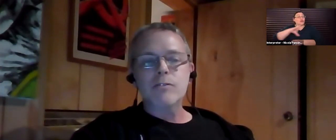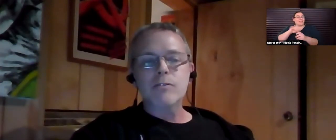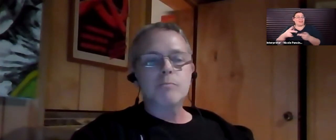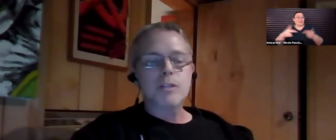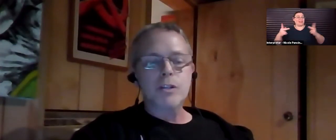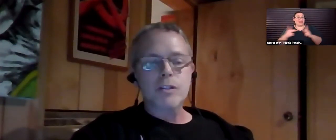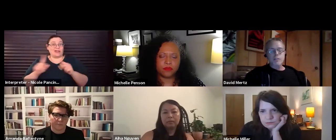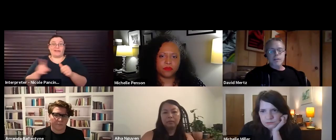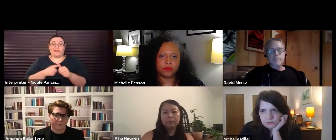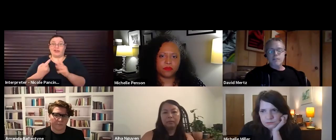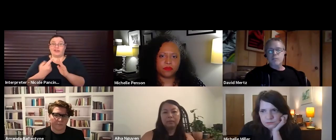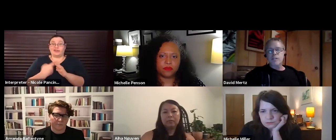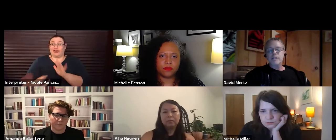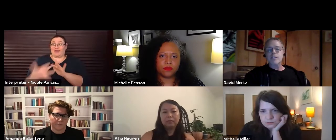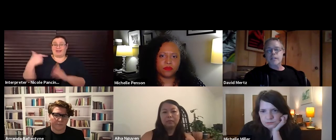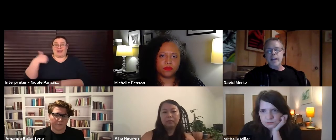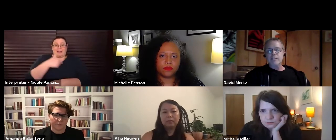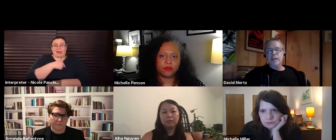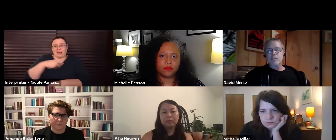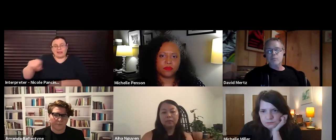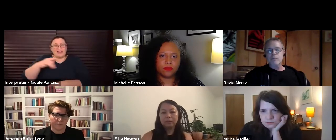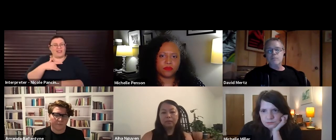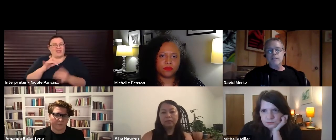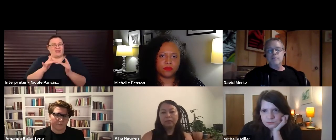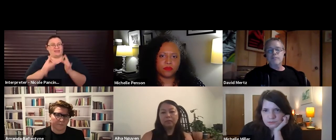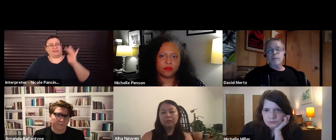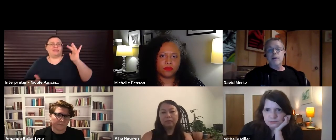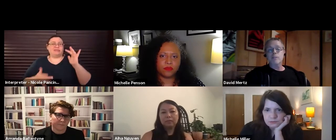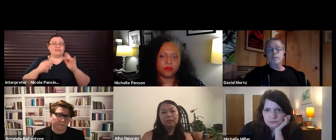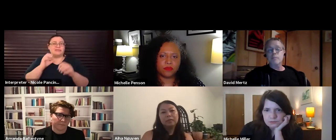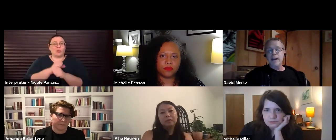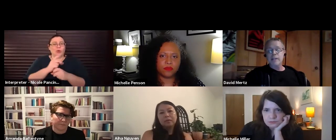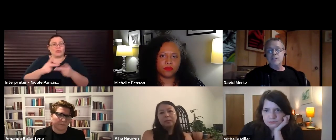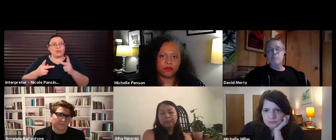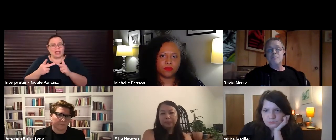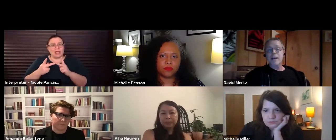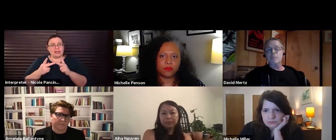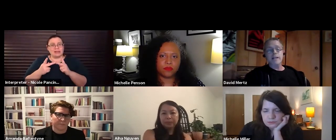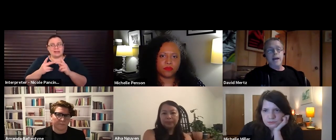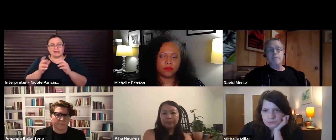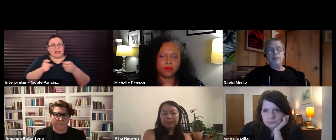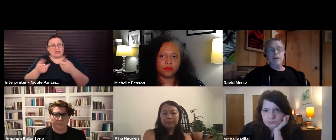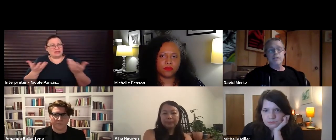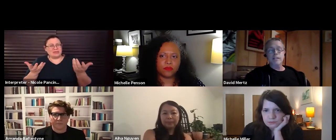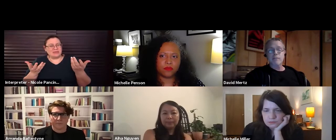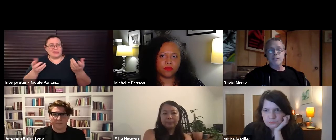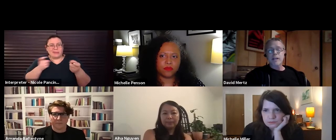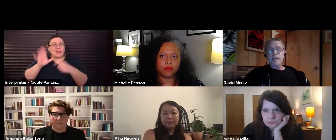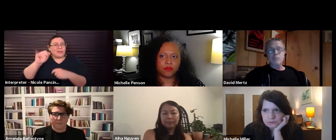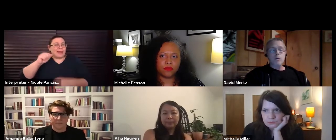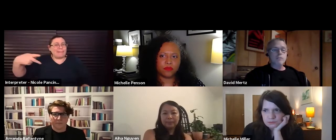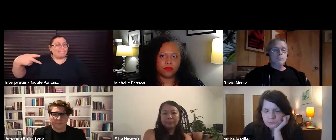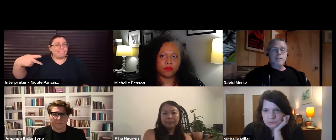reaching out to us because they felt a complete disconnect at their workplace from how they were being managed. They're being managed by an app. They rarely had